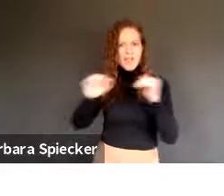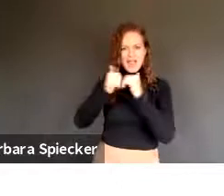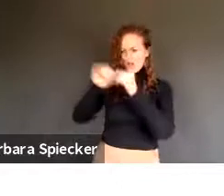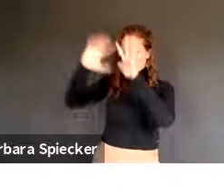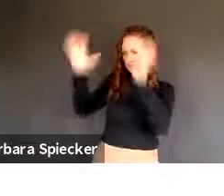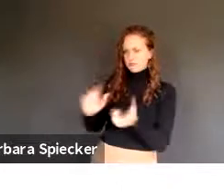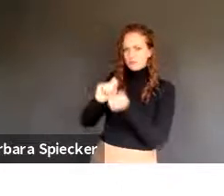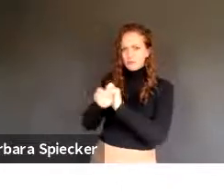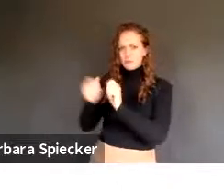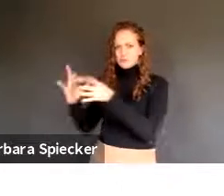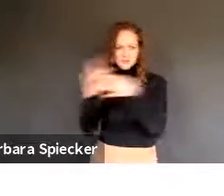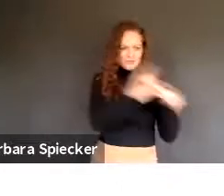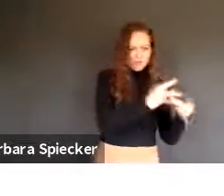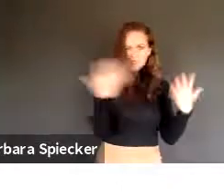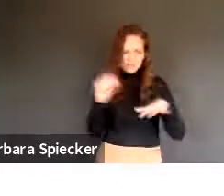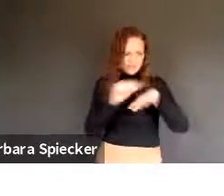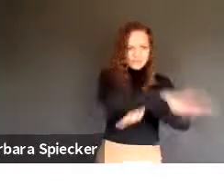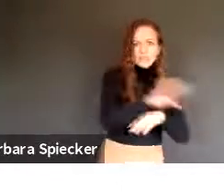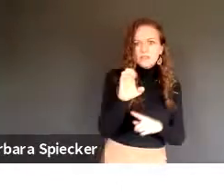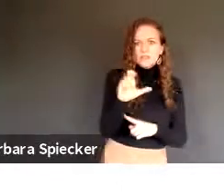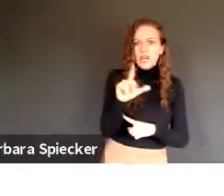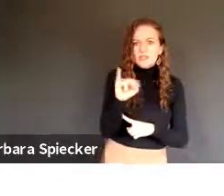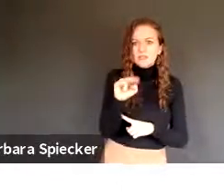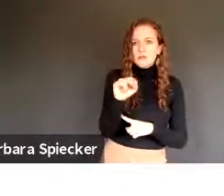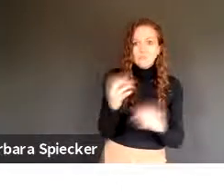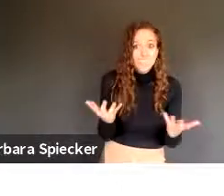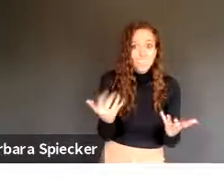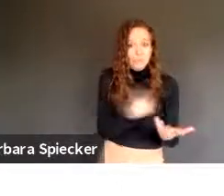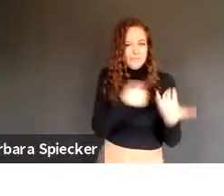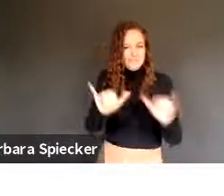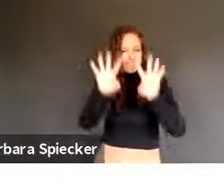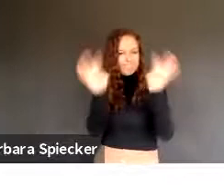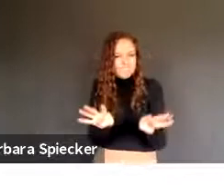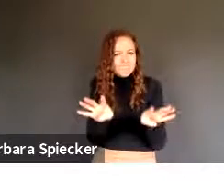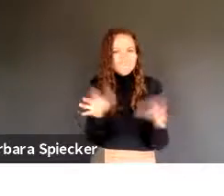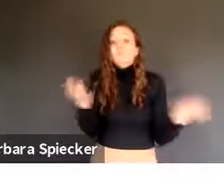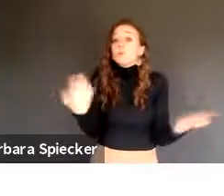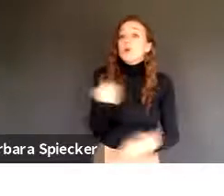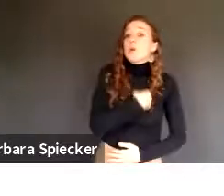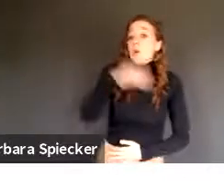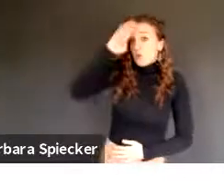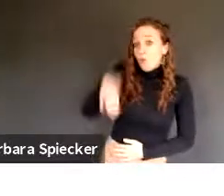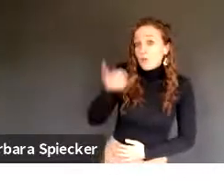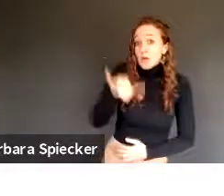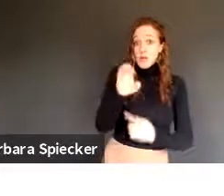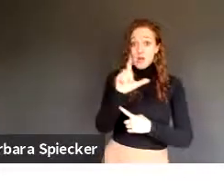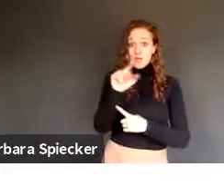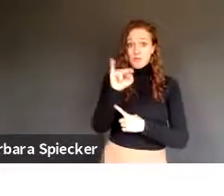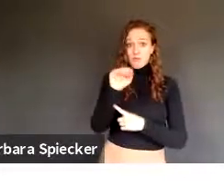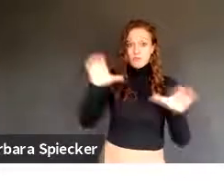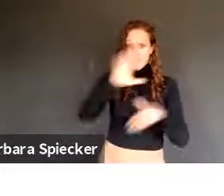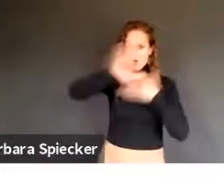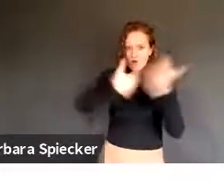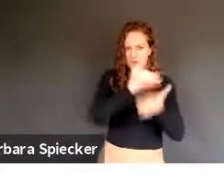And of course, we do know that climate change is happening. But how does climate change actually relate to El Nino? How might it affect El